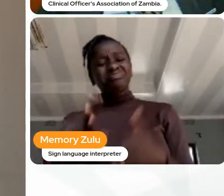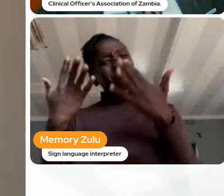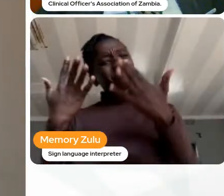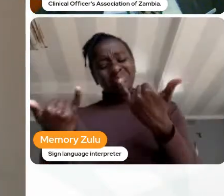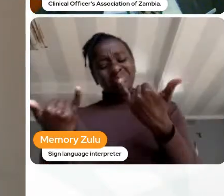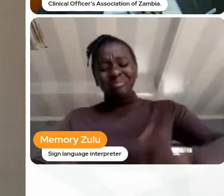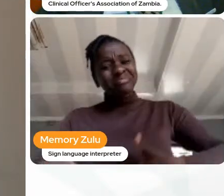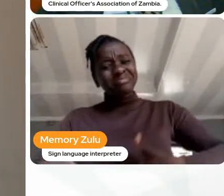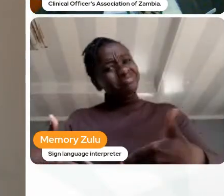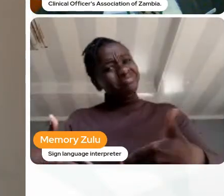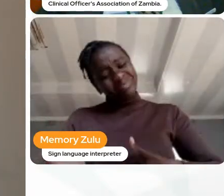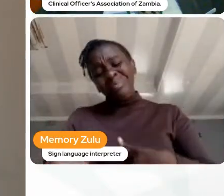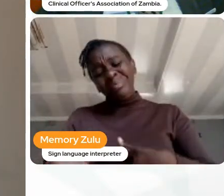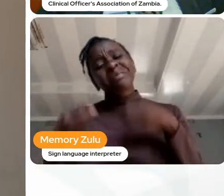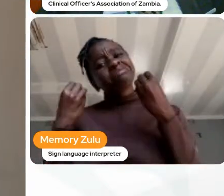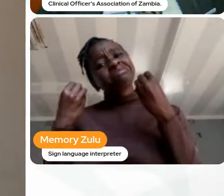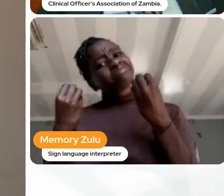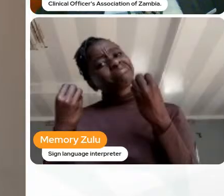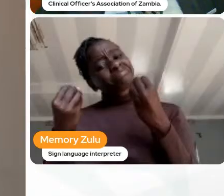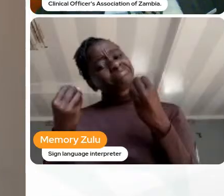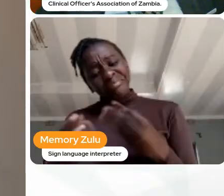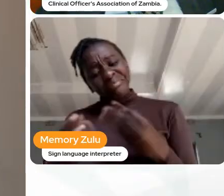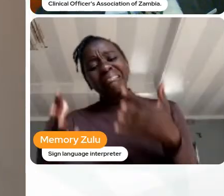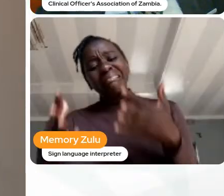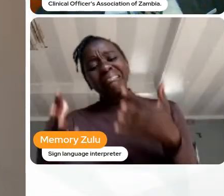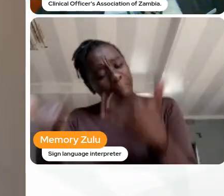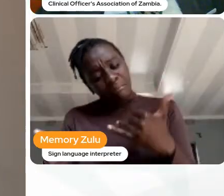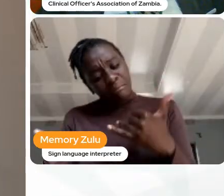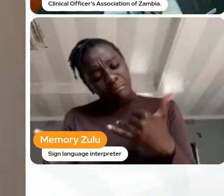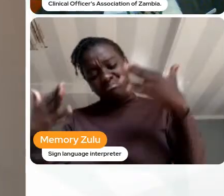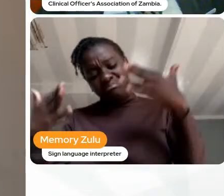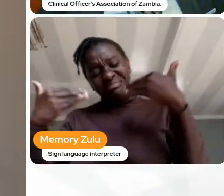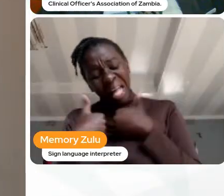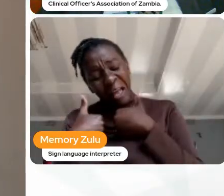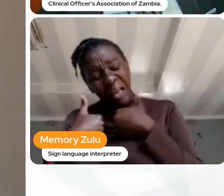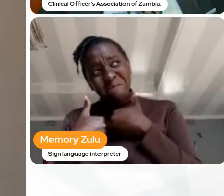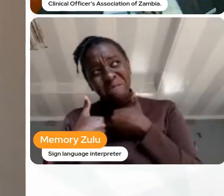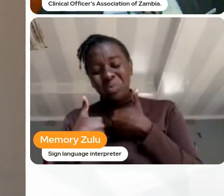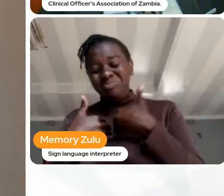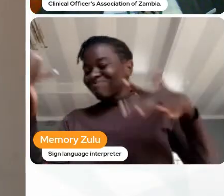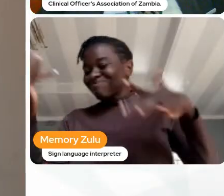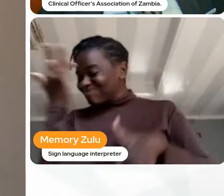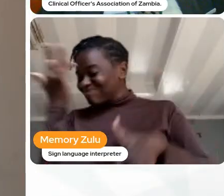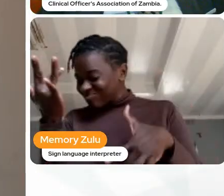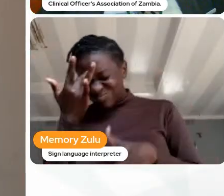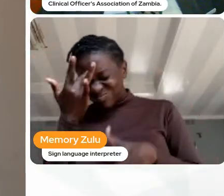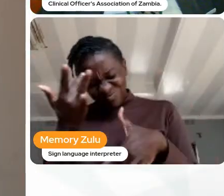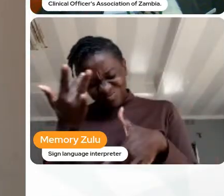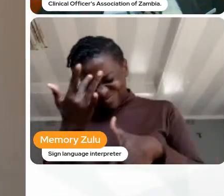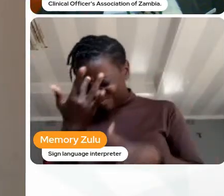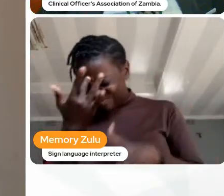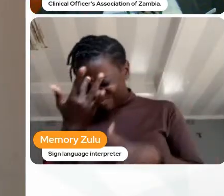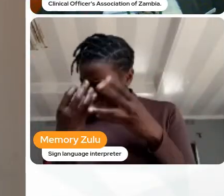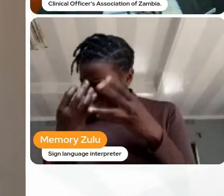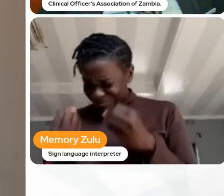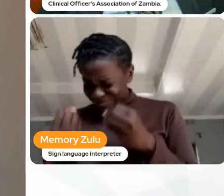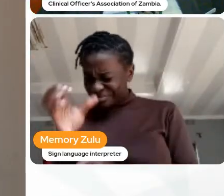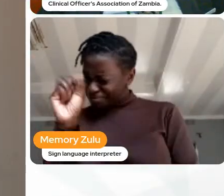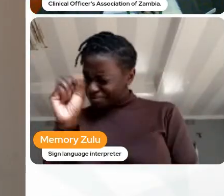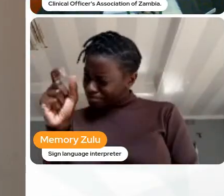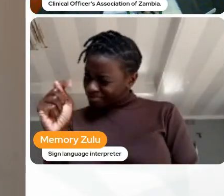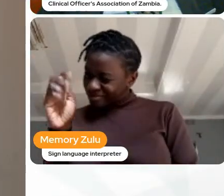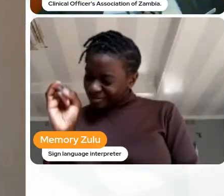have a number of young people who are testing positive for STIs. But then among us, the people